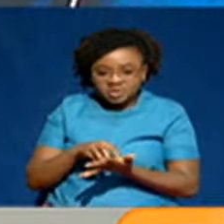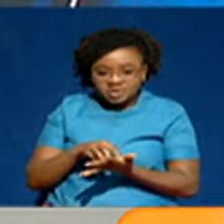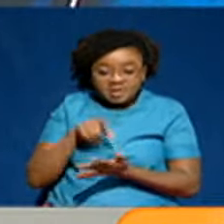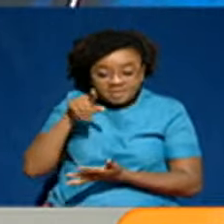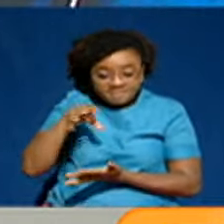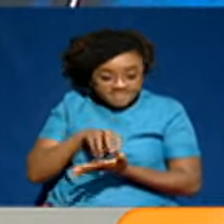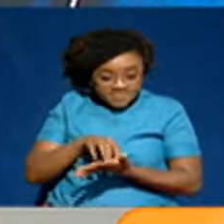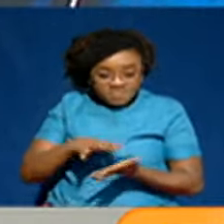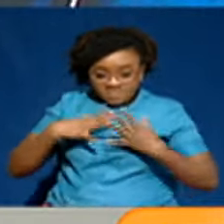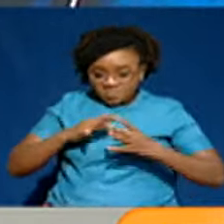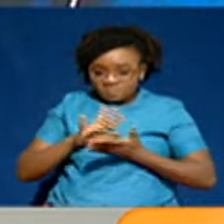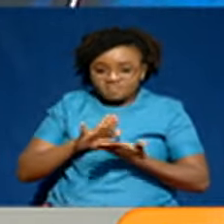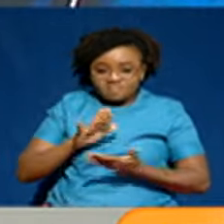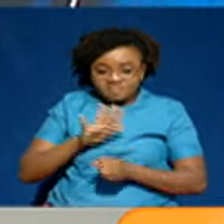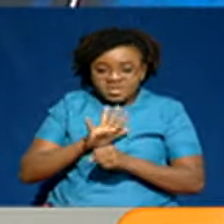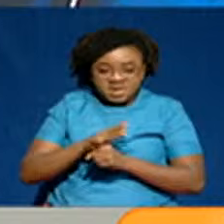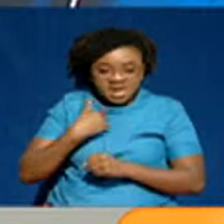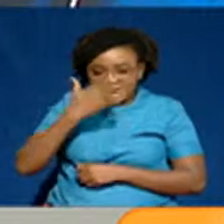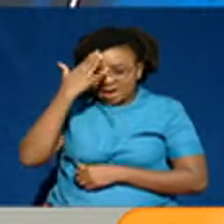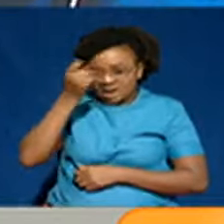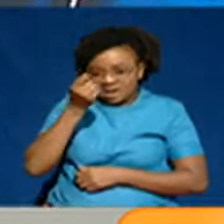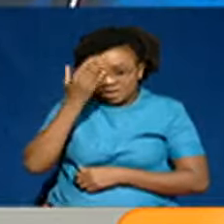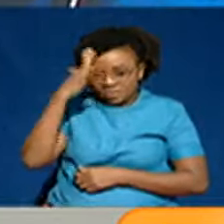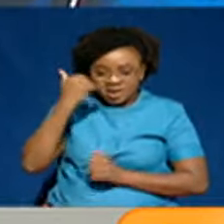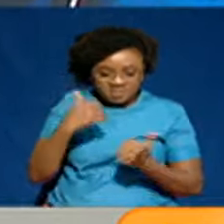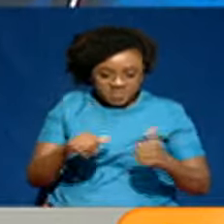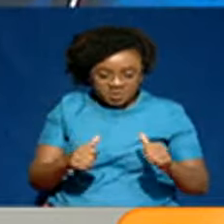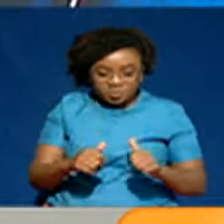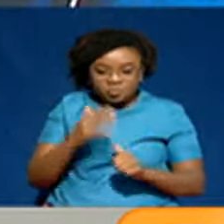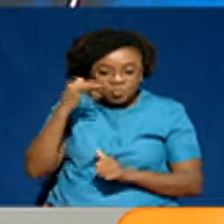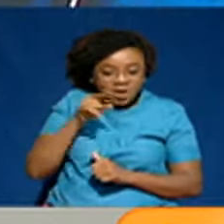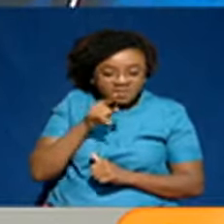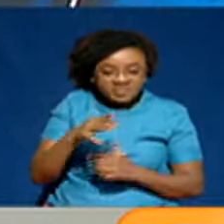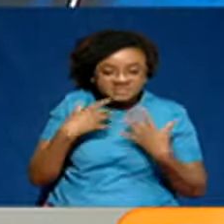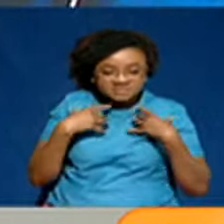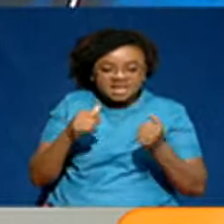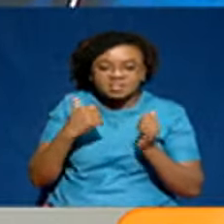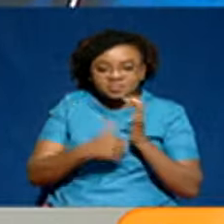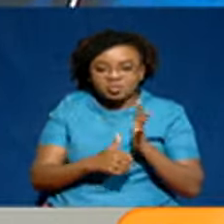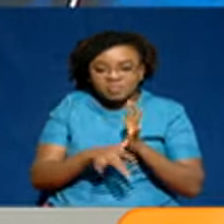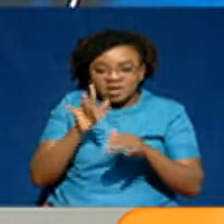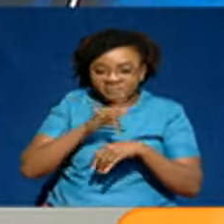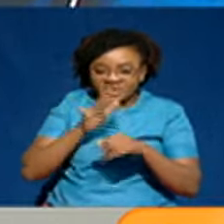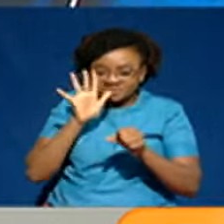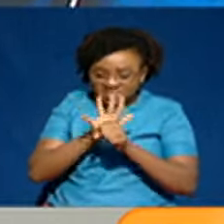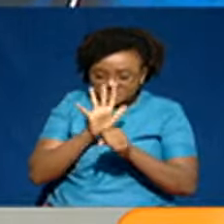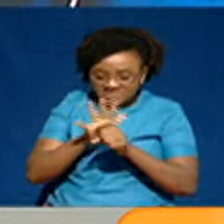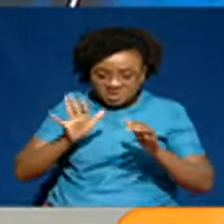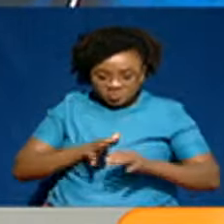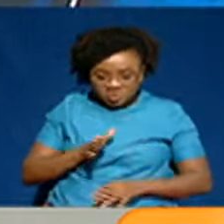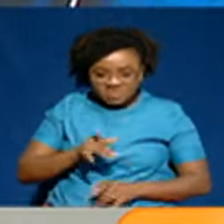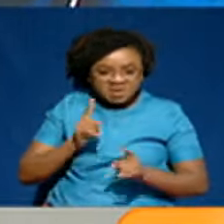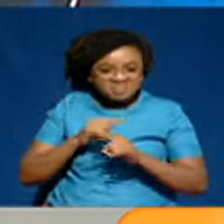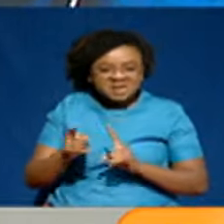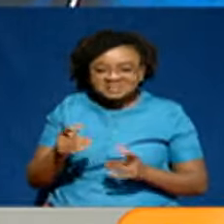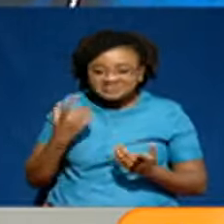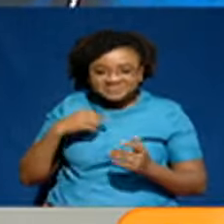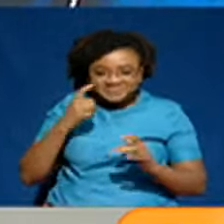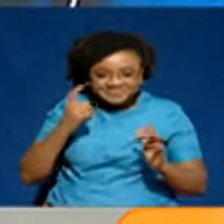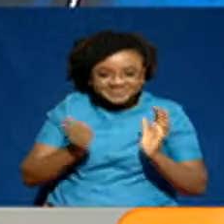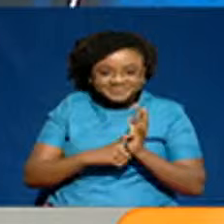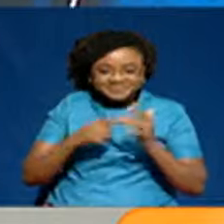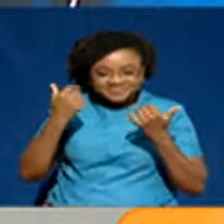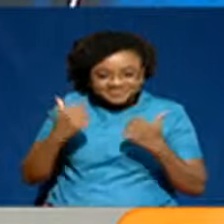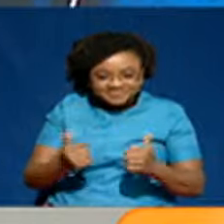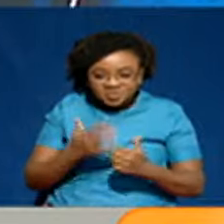condition. Endometriosis is a significant health concern for many women, yet it is often undiagnosed. It can lead